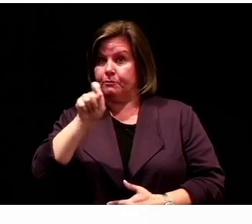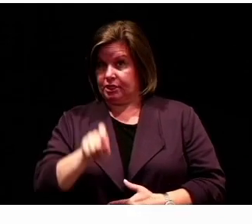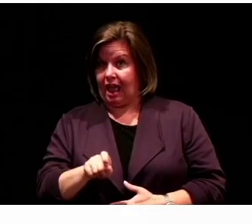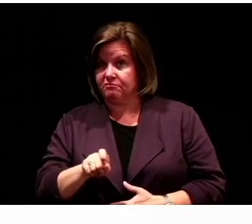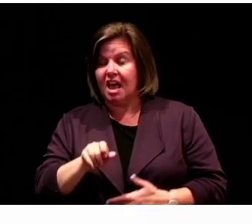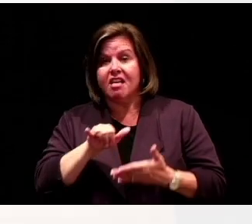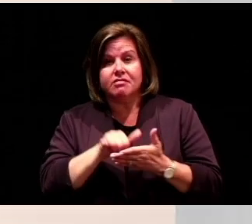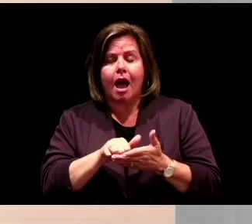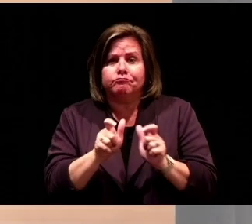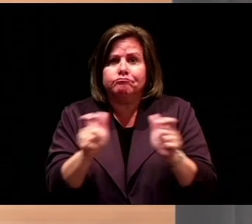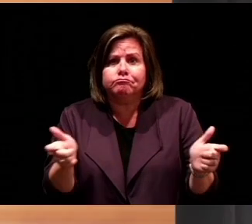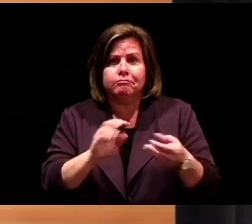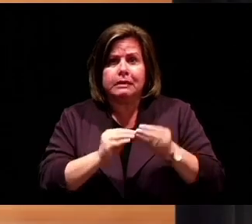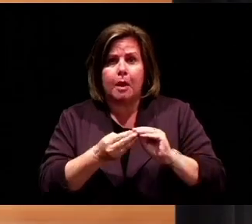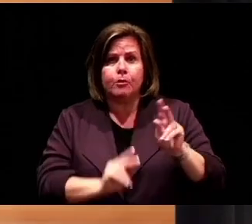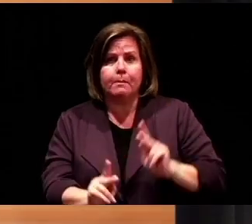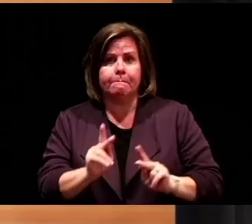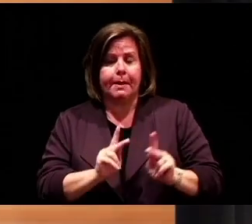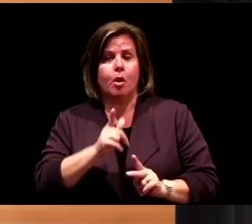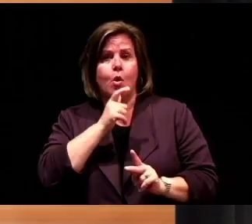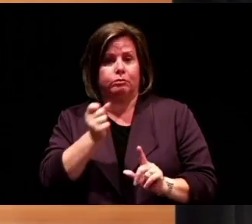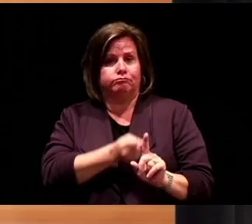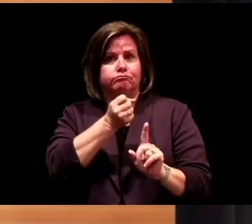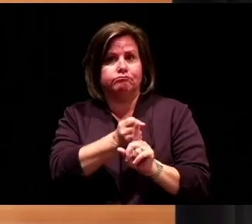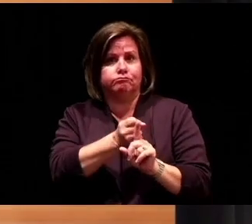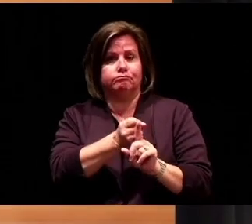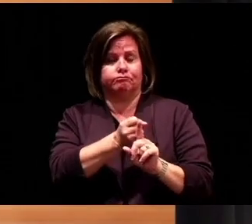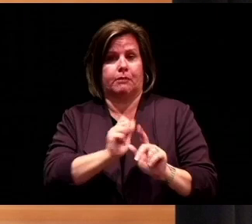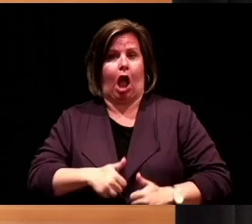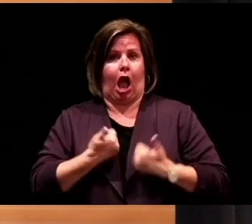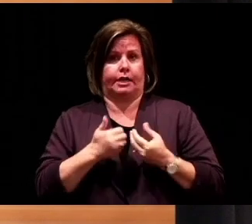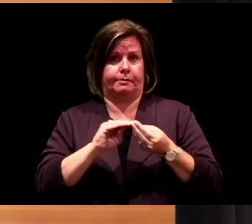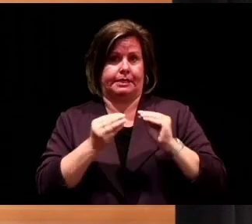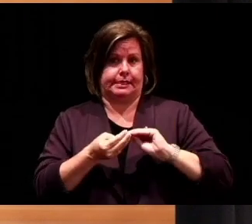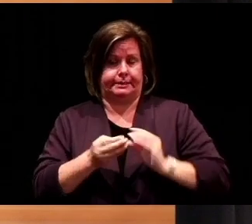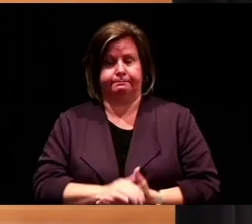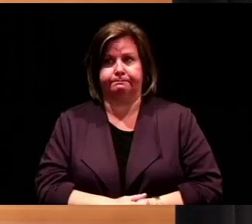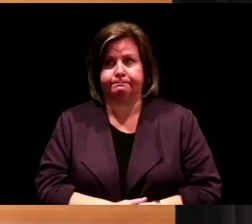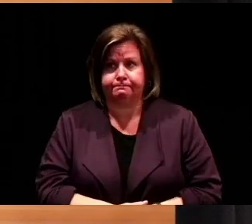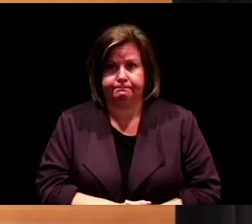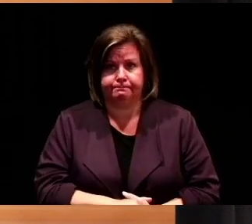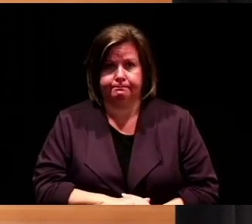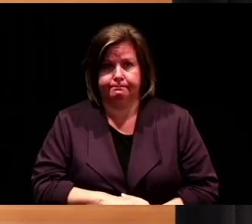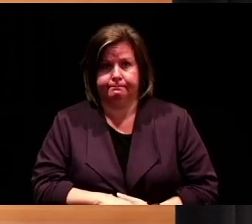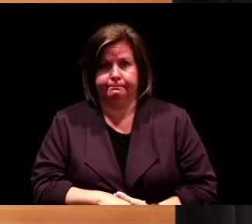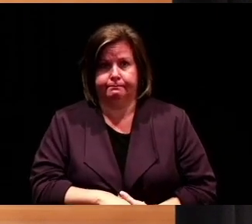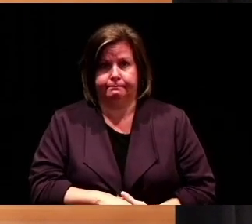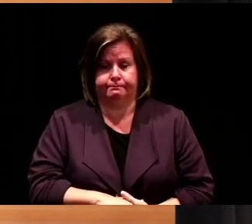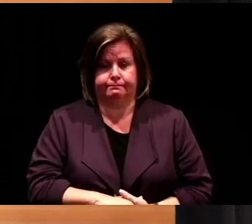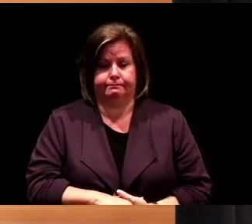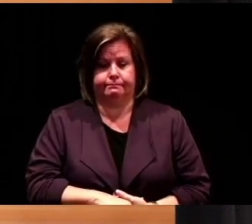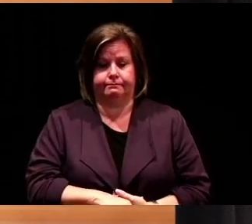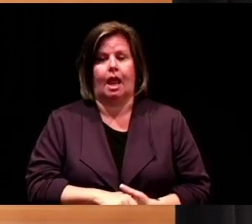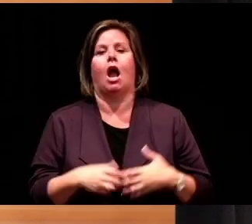about families with 3 kids, 4 kids, 5 kids? I do have some examples further on in the presentation, but these are the questions that we're